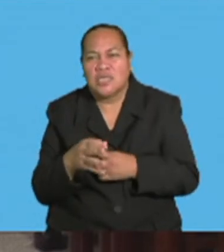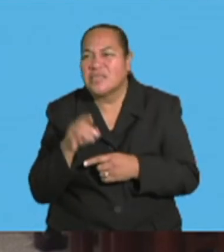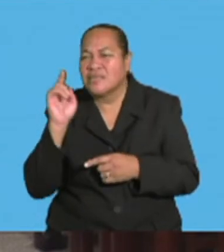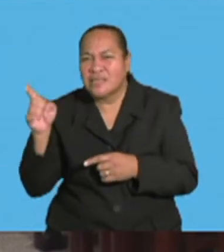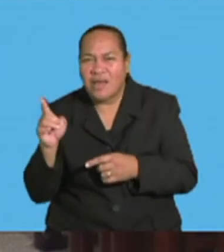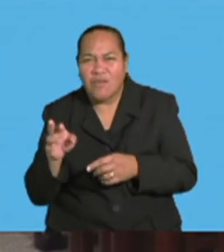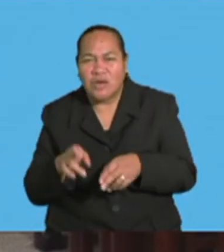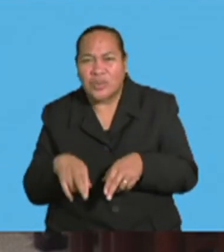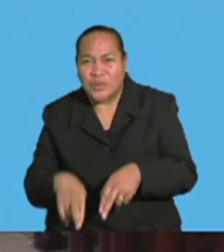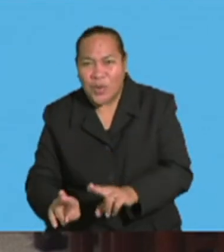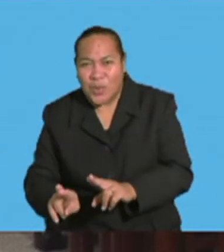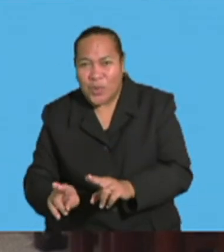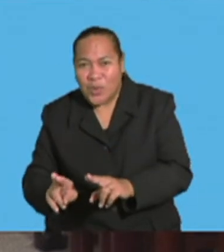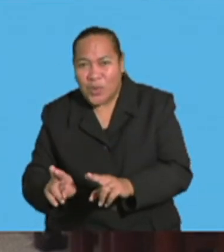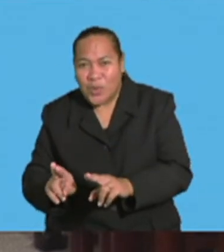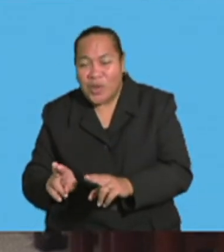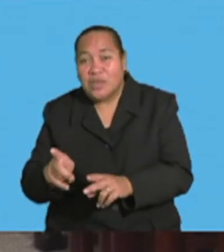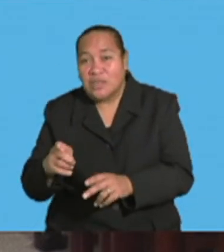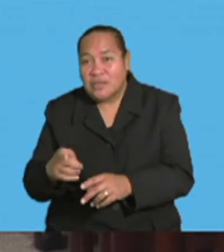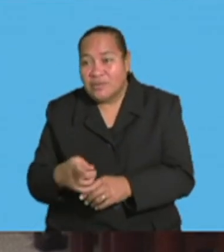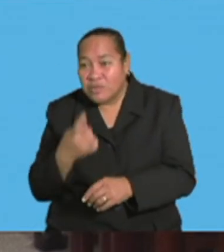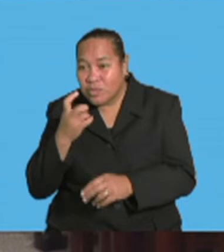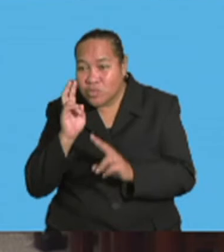sir, we